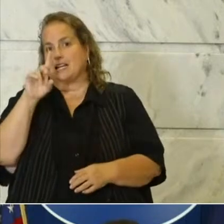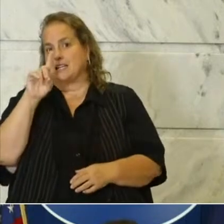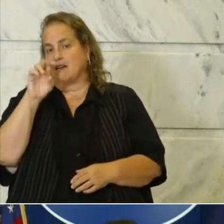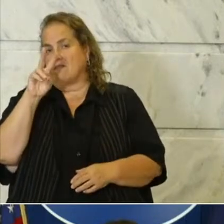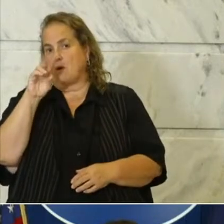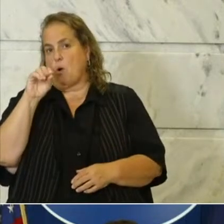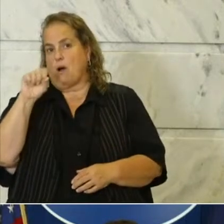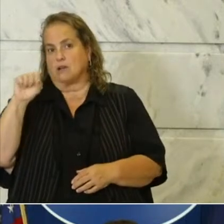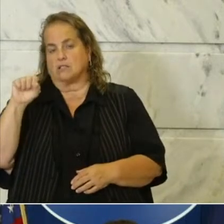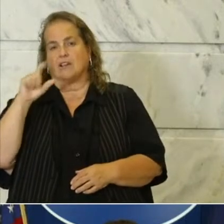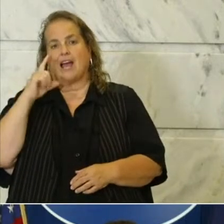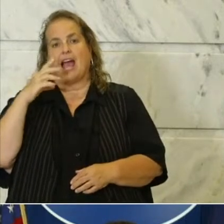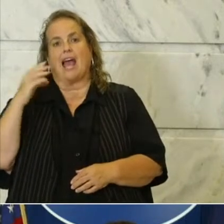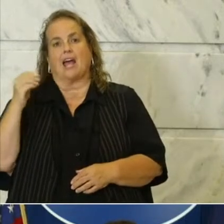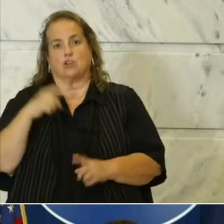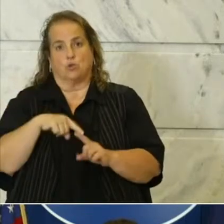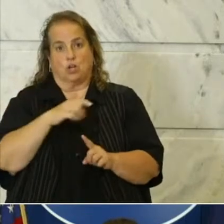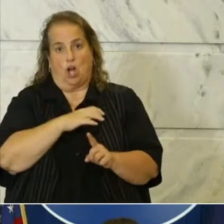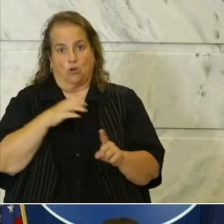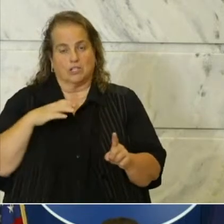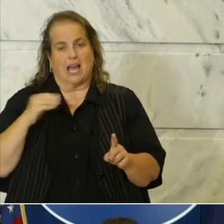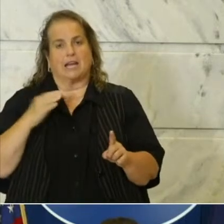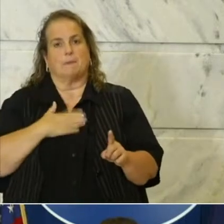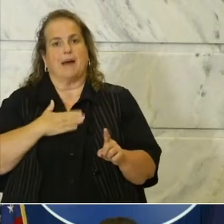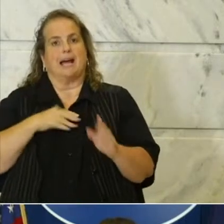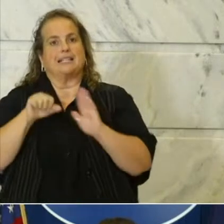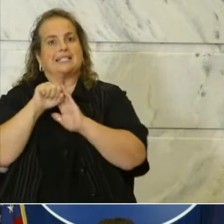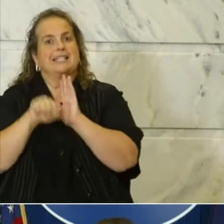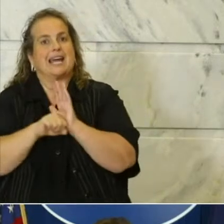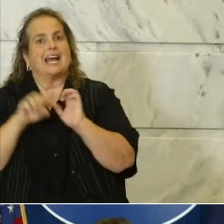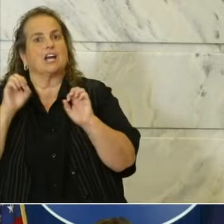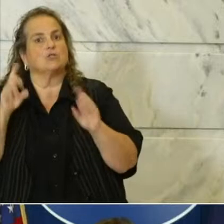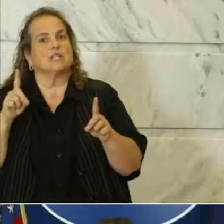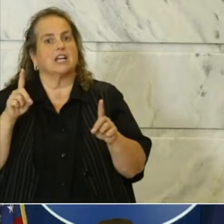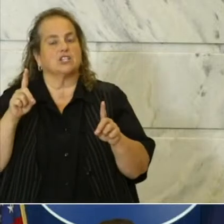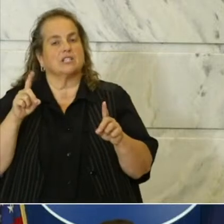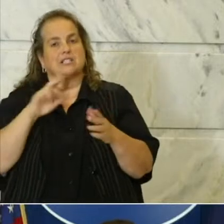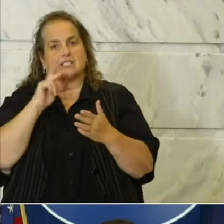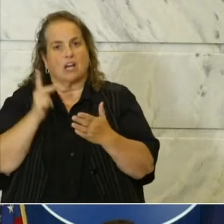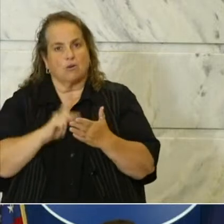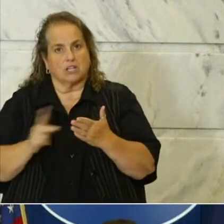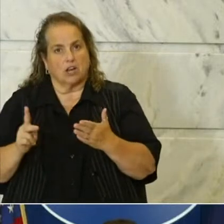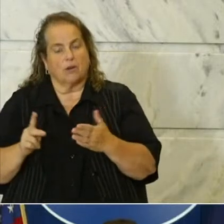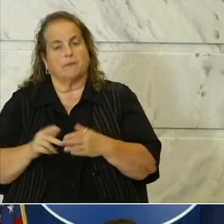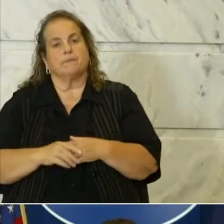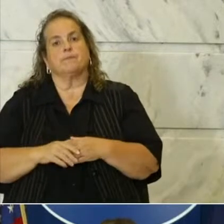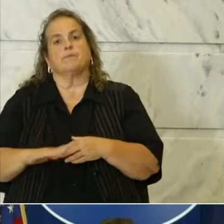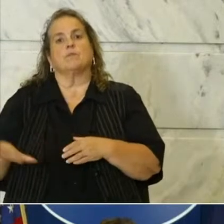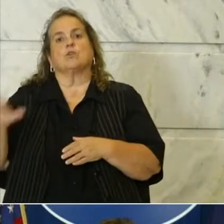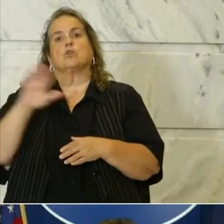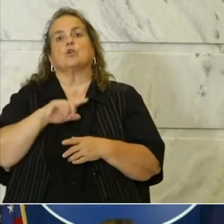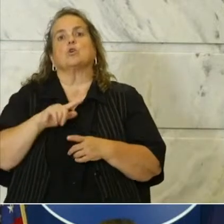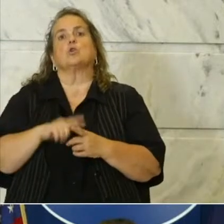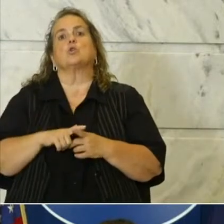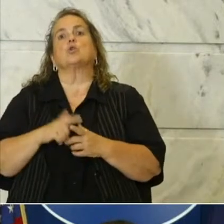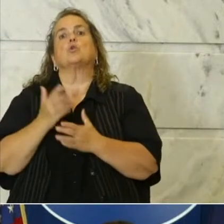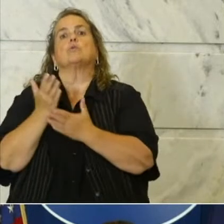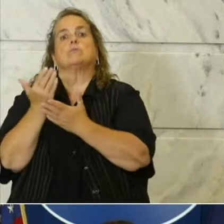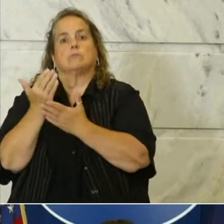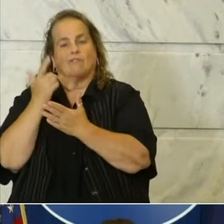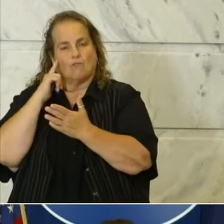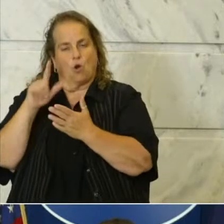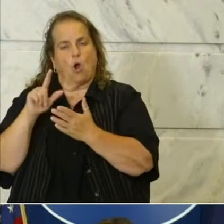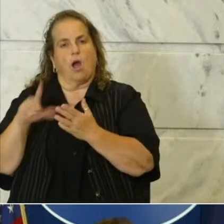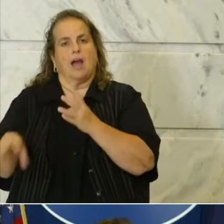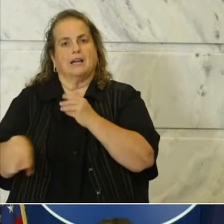Congressional Delegation, and my state education secretary colleagues from across the country with an appeal for an additional